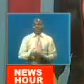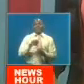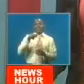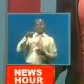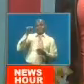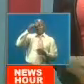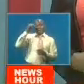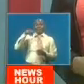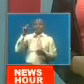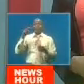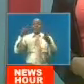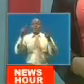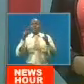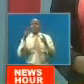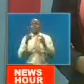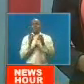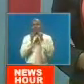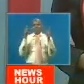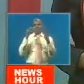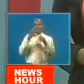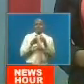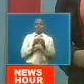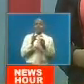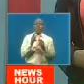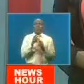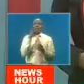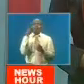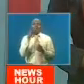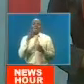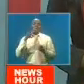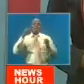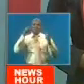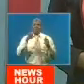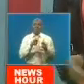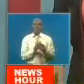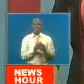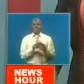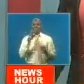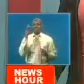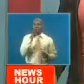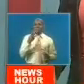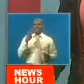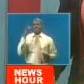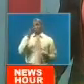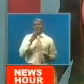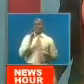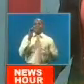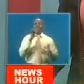Yesterday's fun-filled night pulled one last surprise when the talented poet Chi Moomen gave a touching poetry recital.